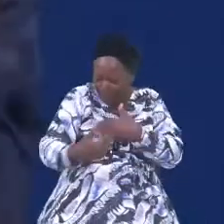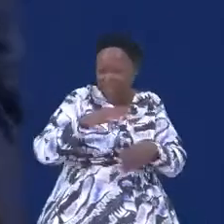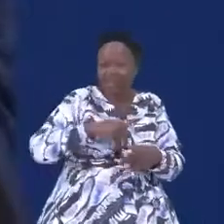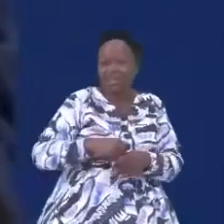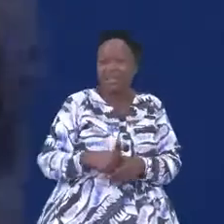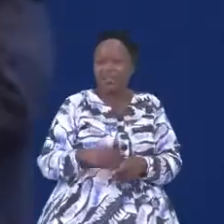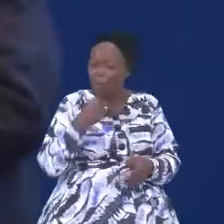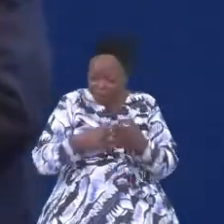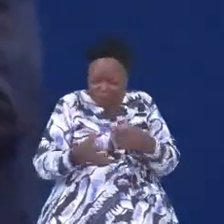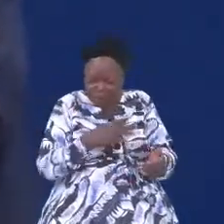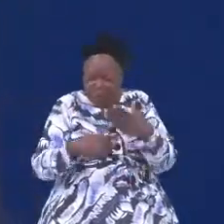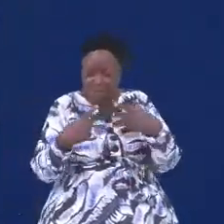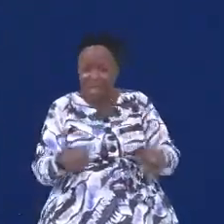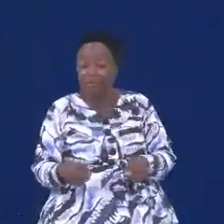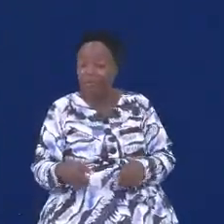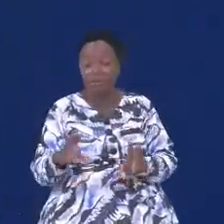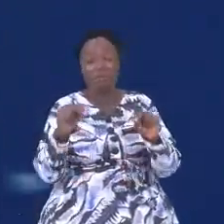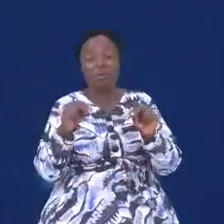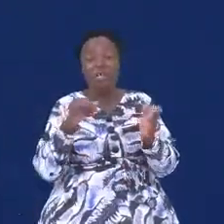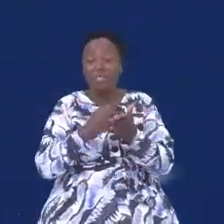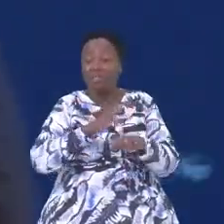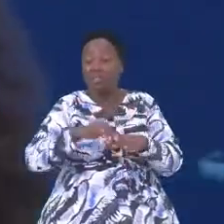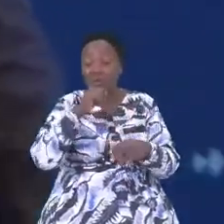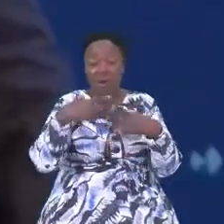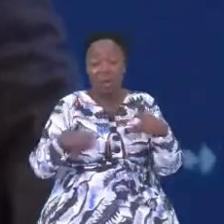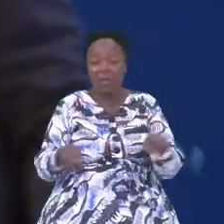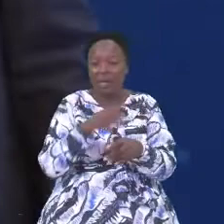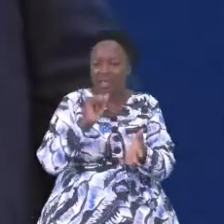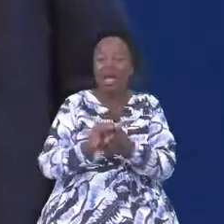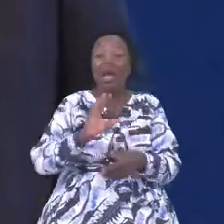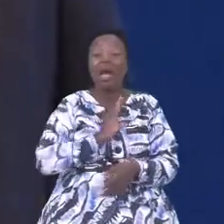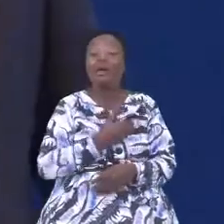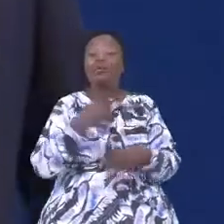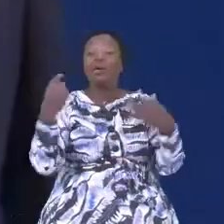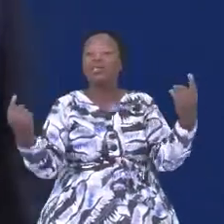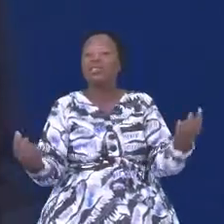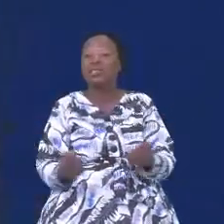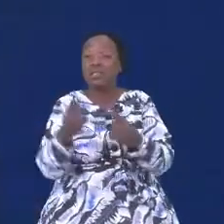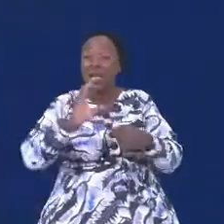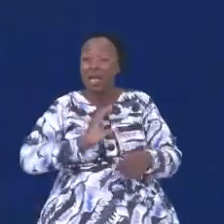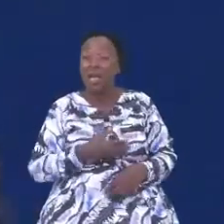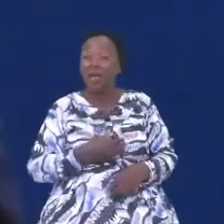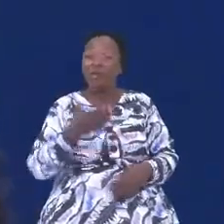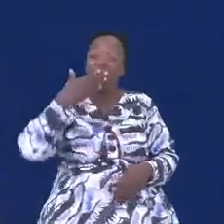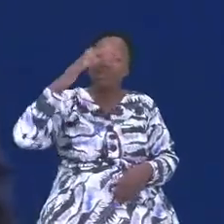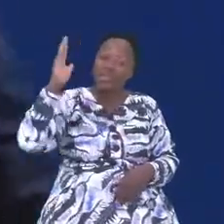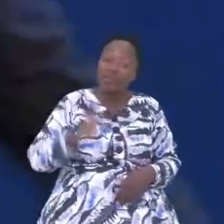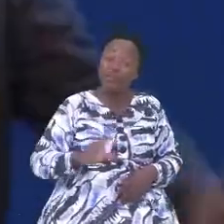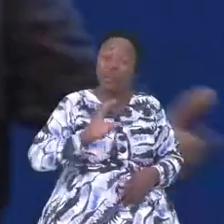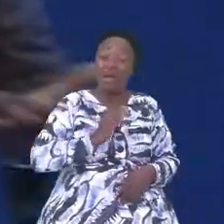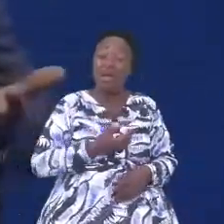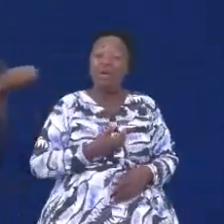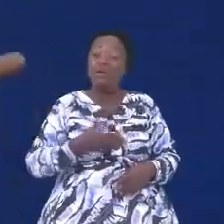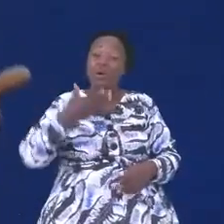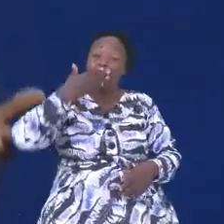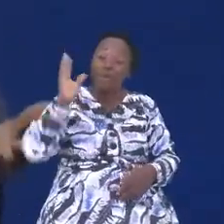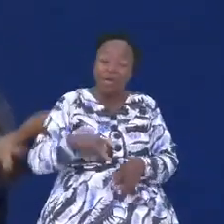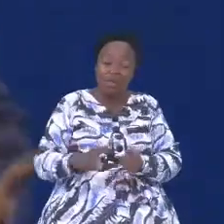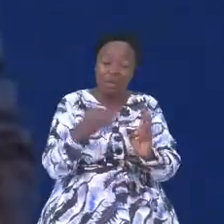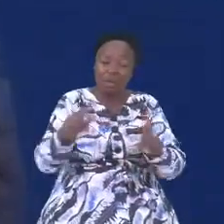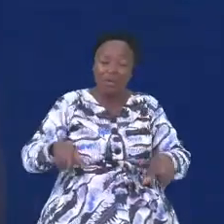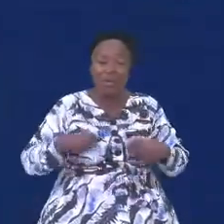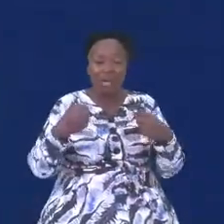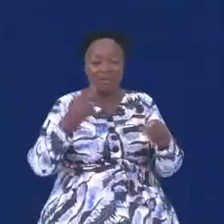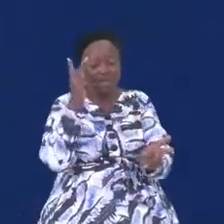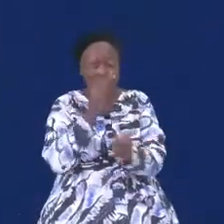compulsorily. It doesn't happen that way. Our sins, our evil, our transgression, they